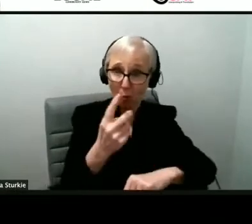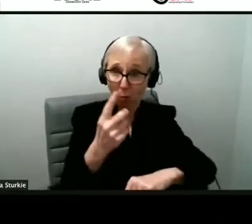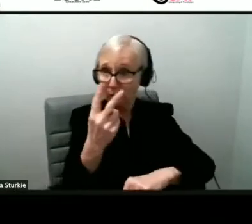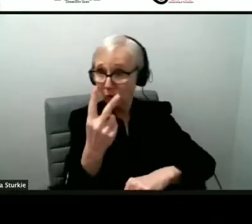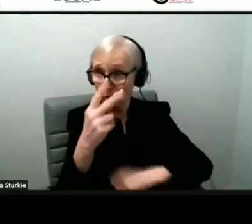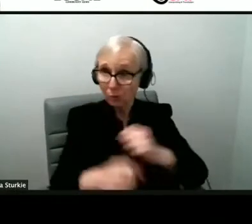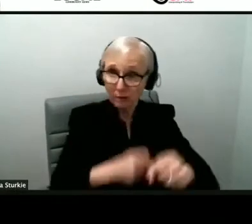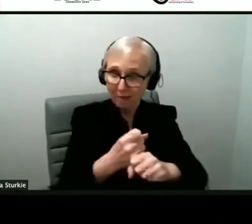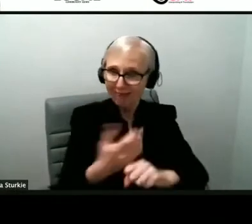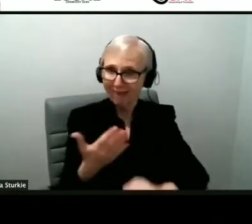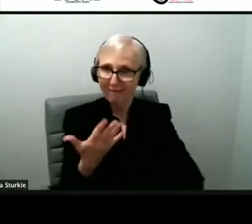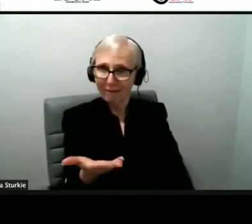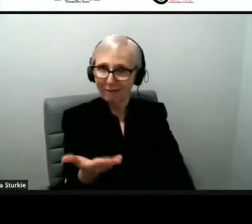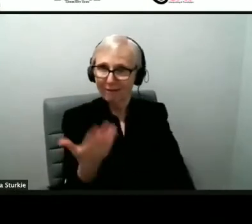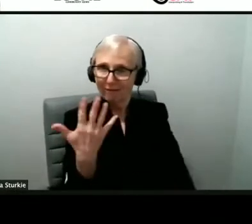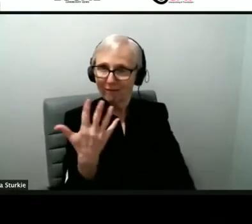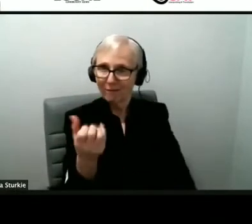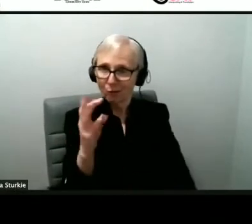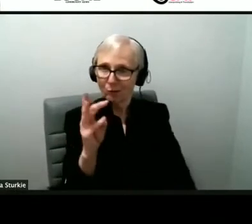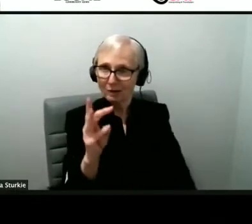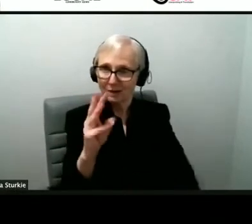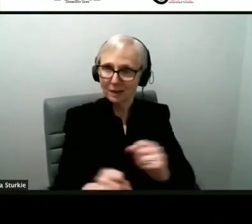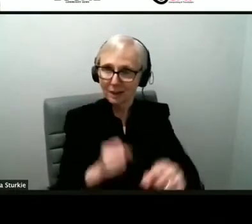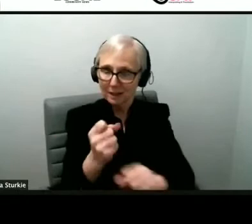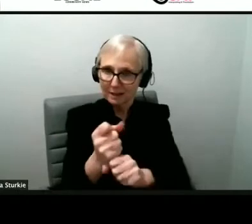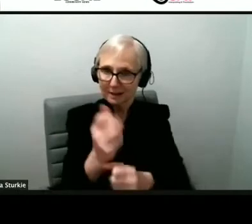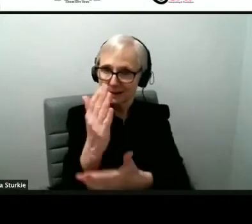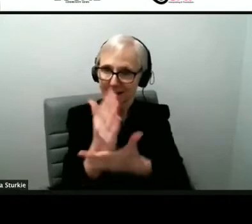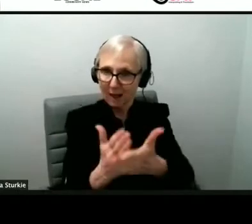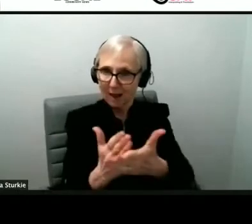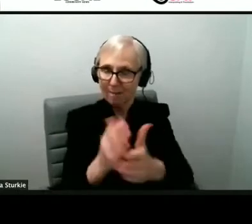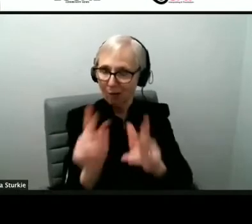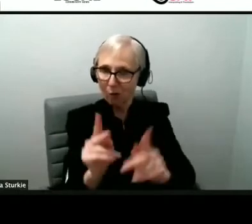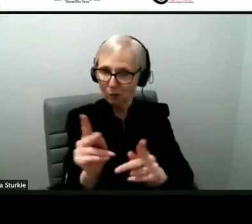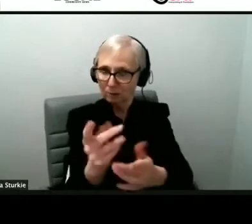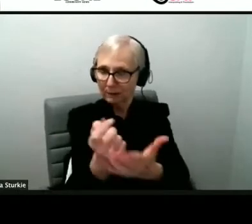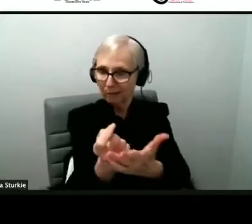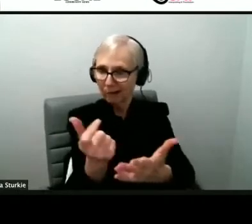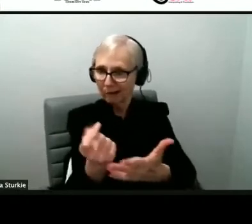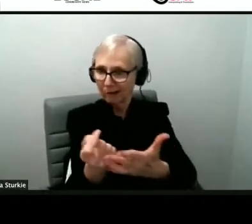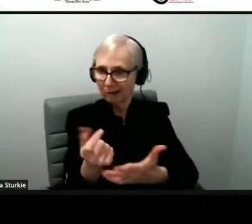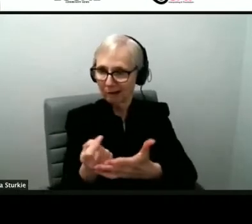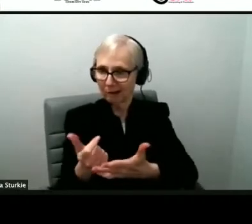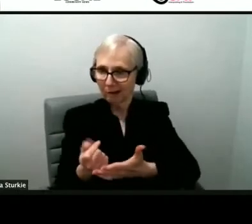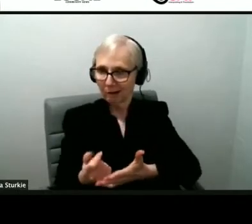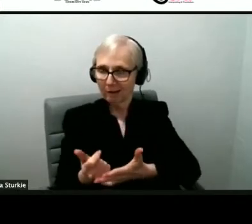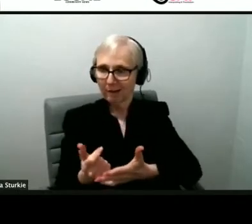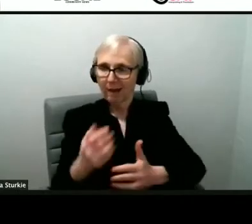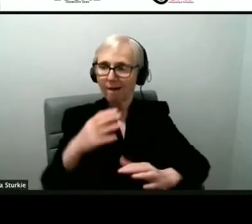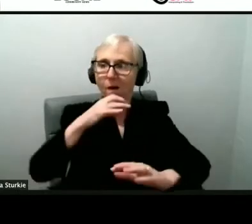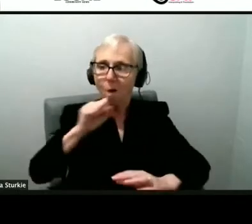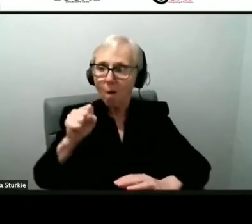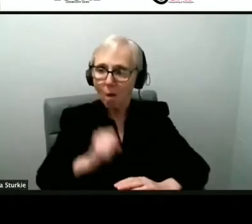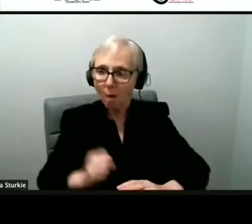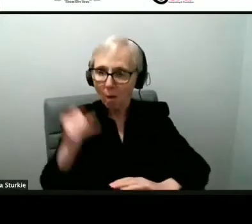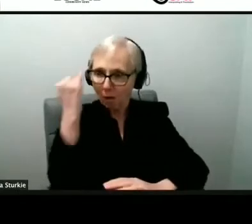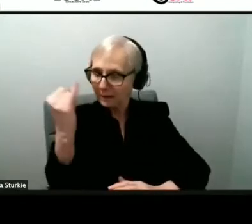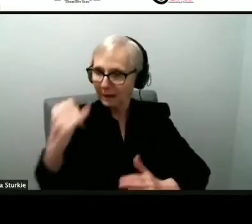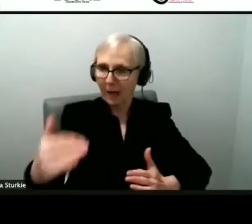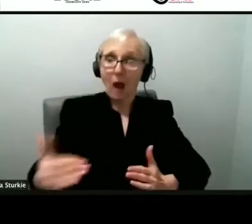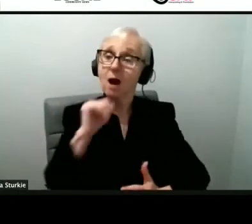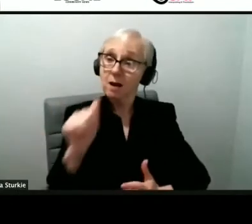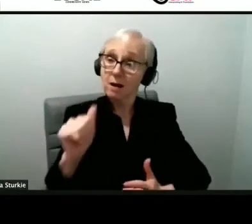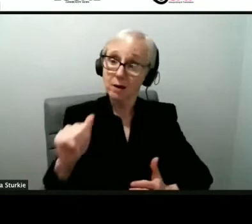there for 5 or 6 years. So we got to get these old people off of there because they have old ideas and they're not coming with fresh ideas.